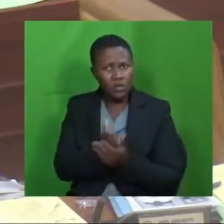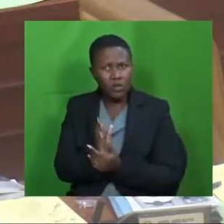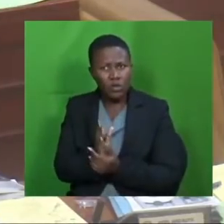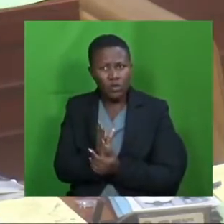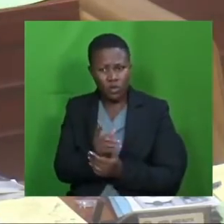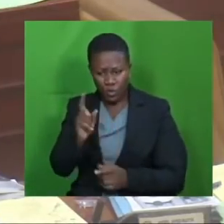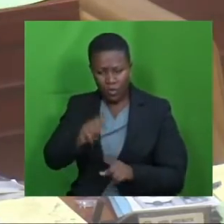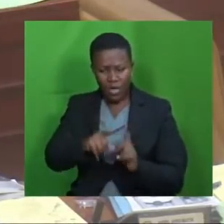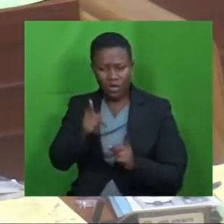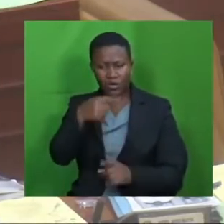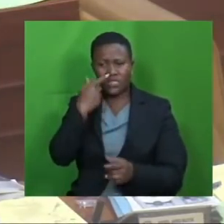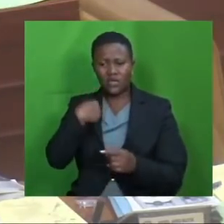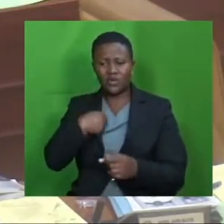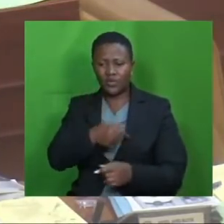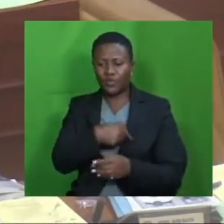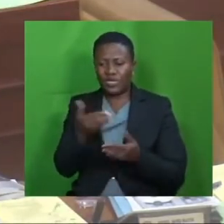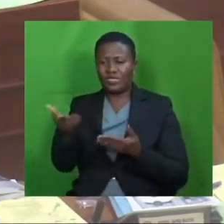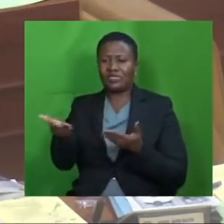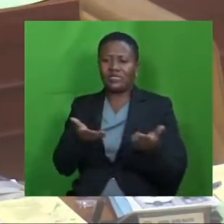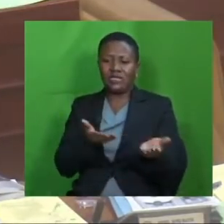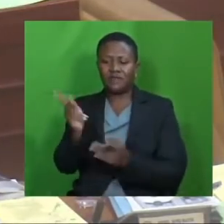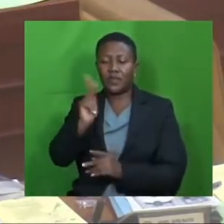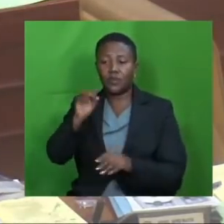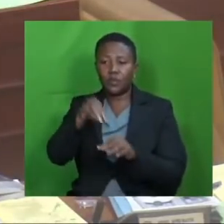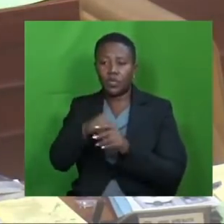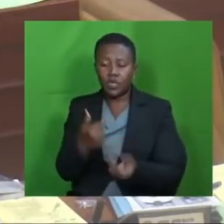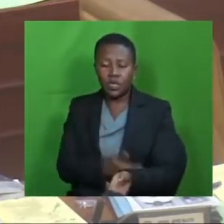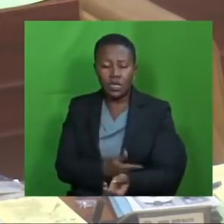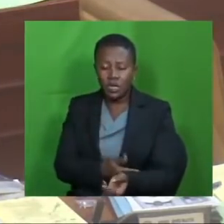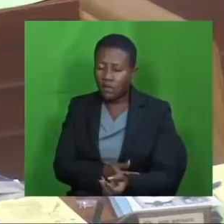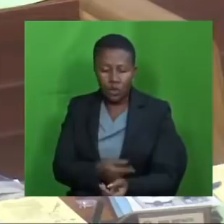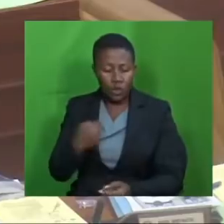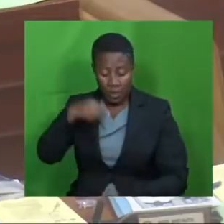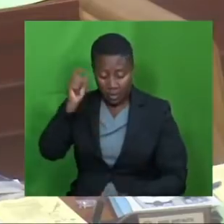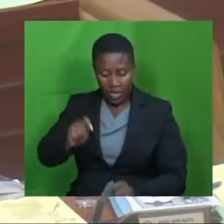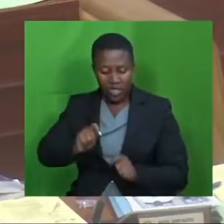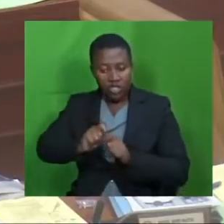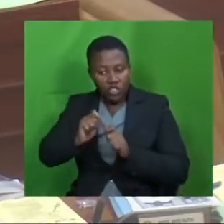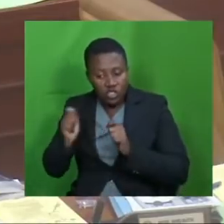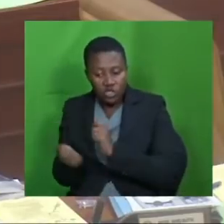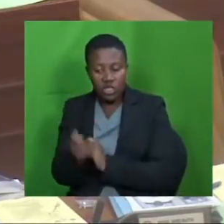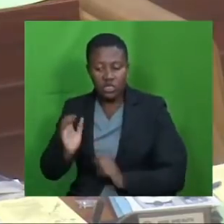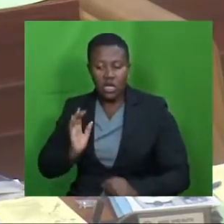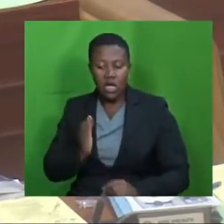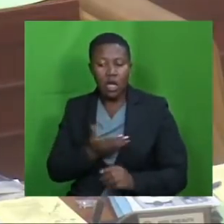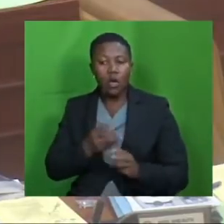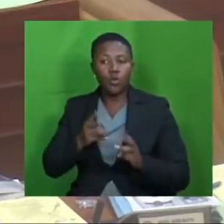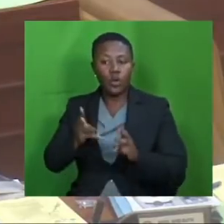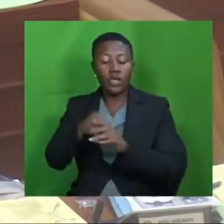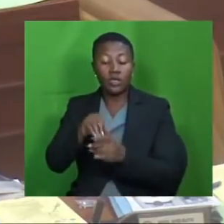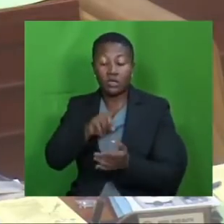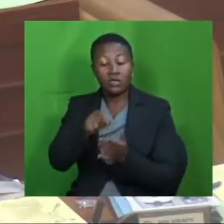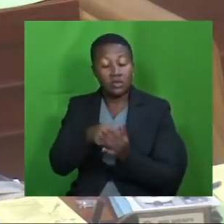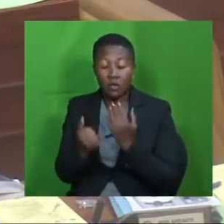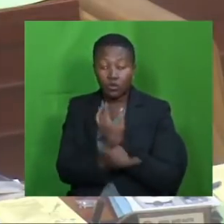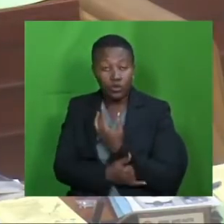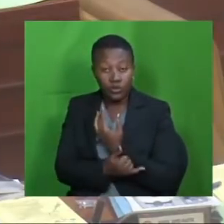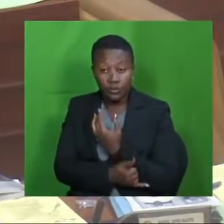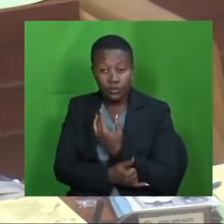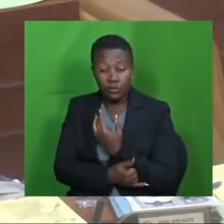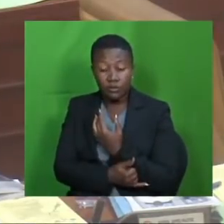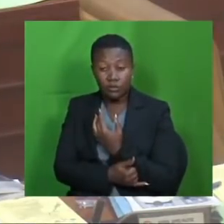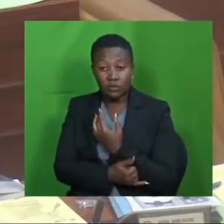the people of Ghana. We have to change the way we do things in this country. And my honest view, Mr. Speaker, is that in